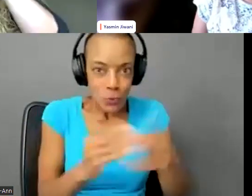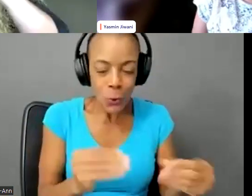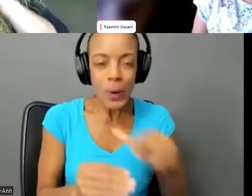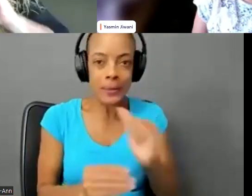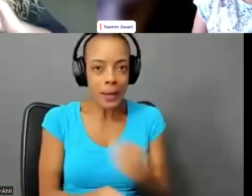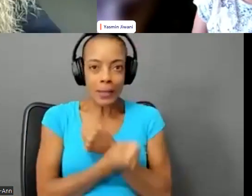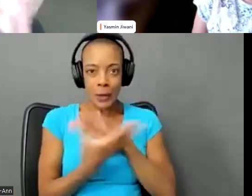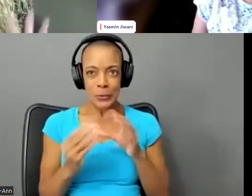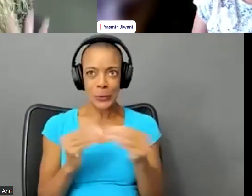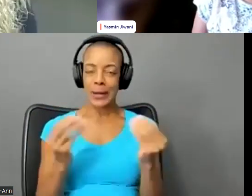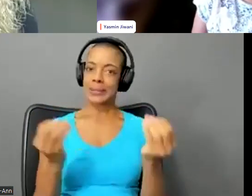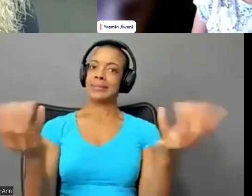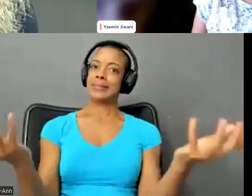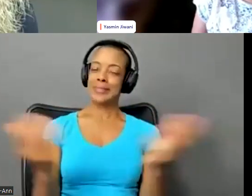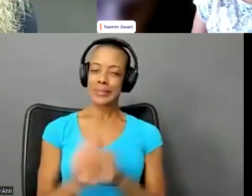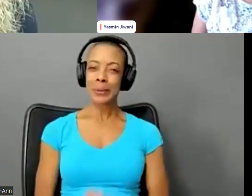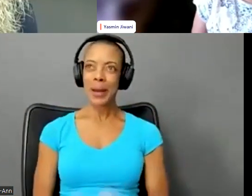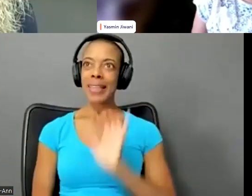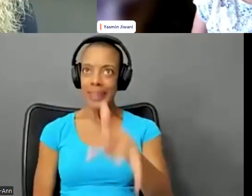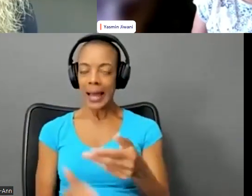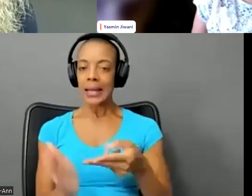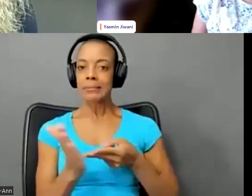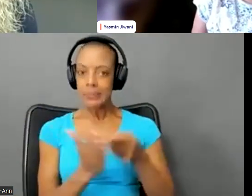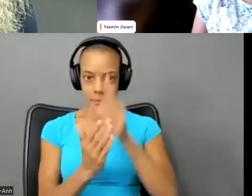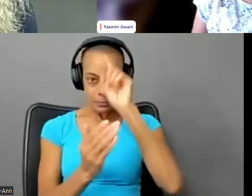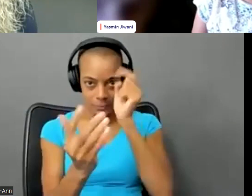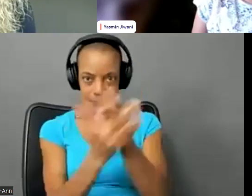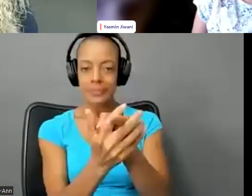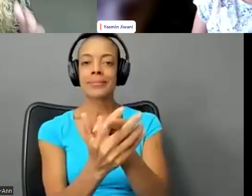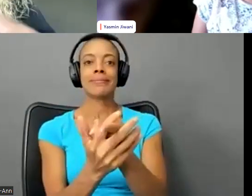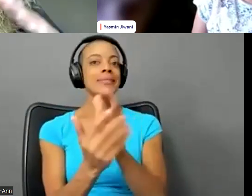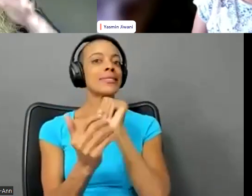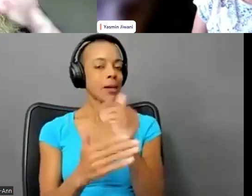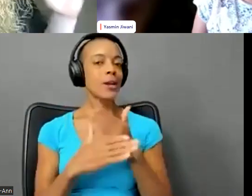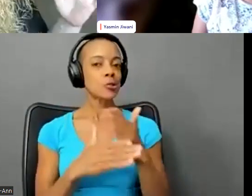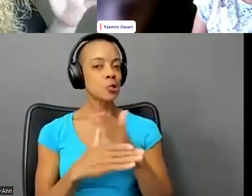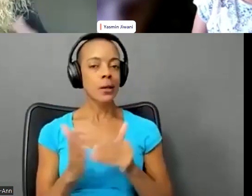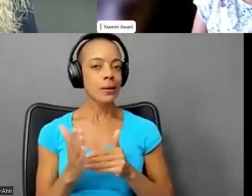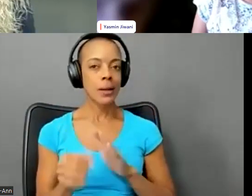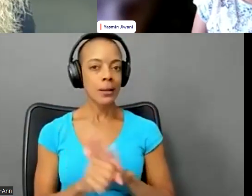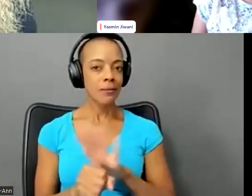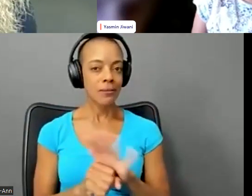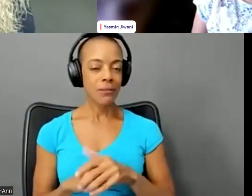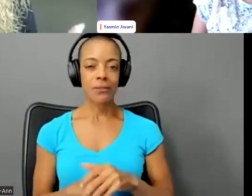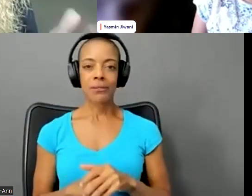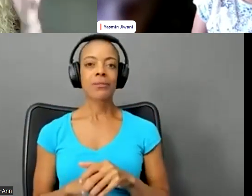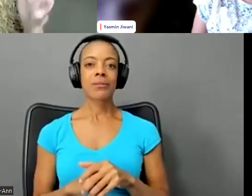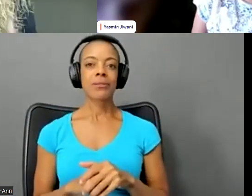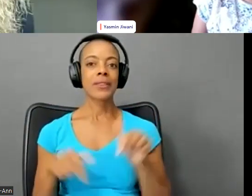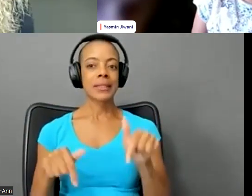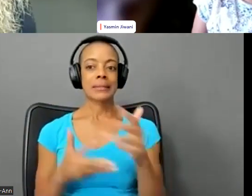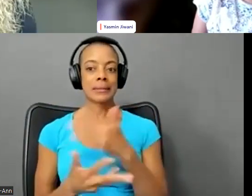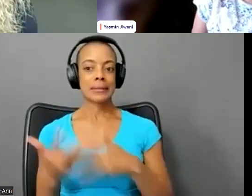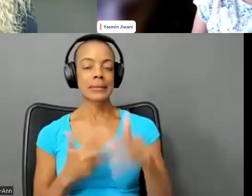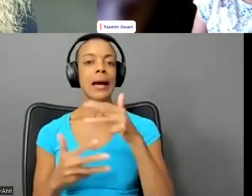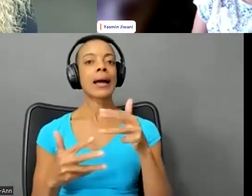of folks isn't, often shared, and or we have, a society that has this really